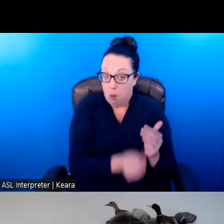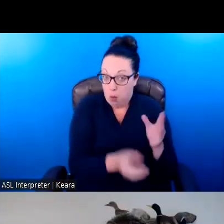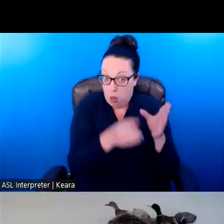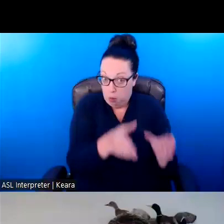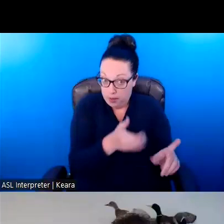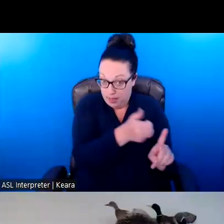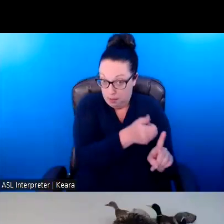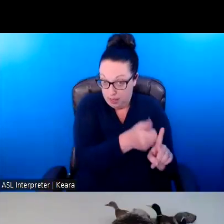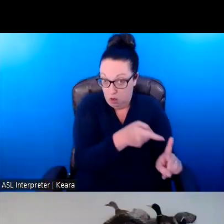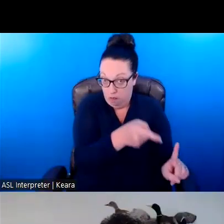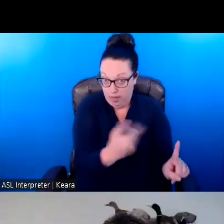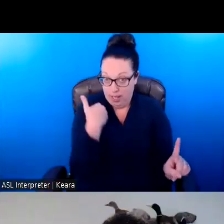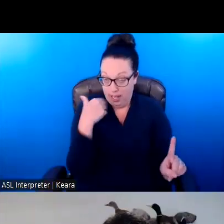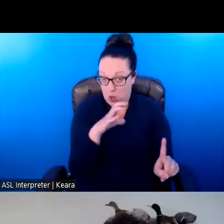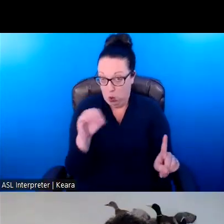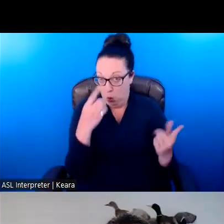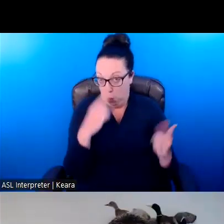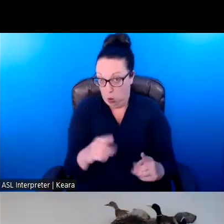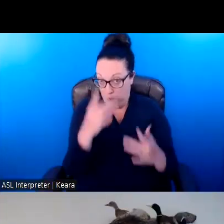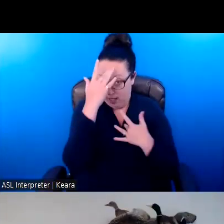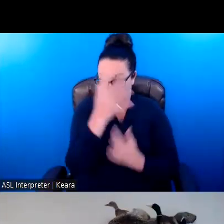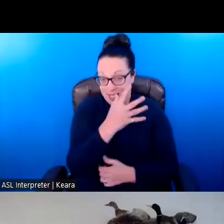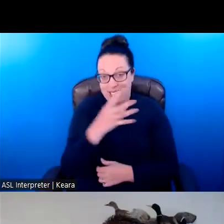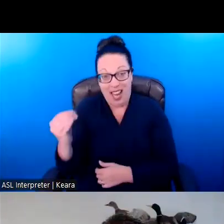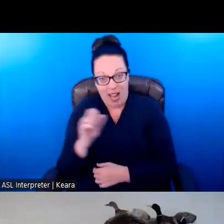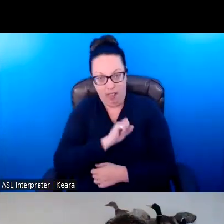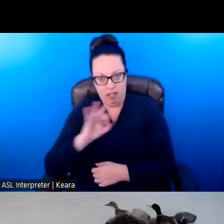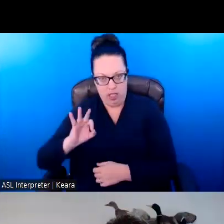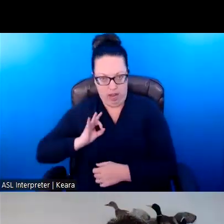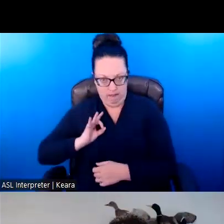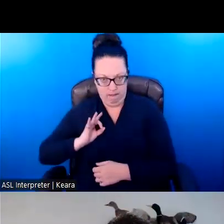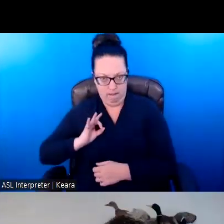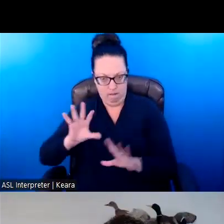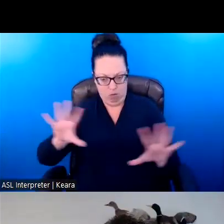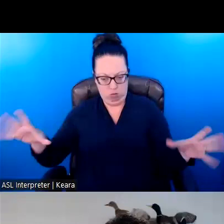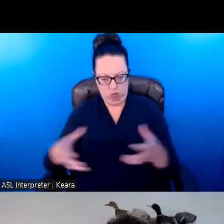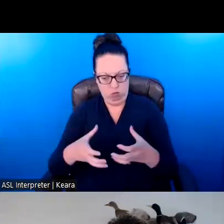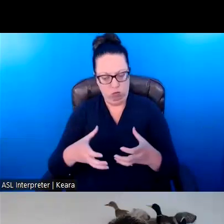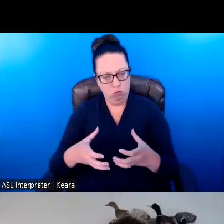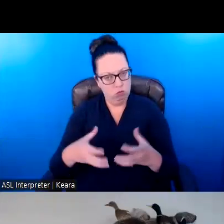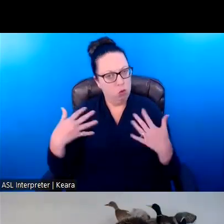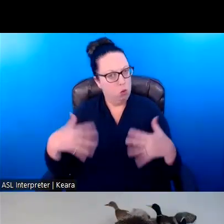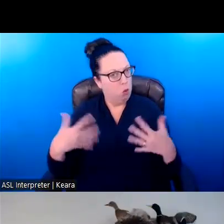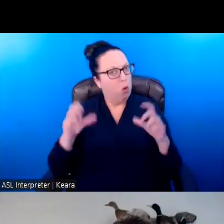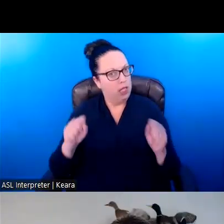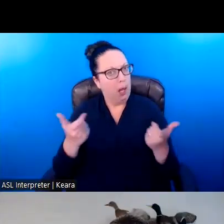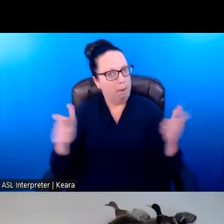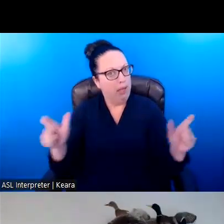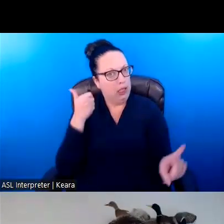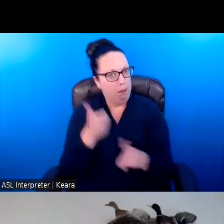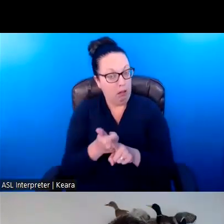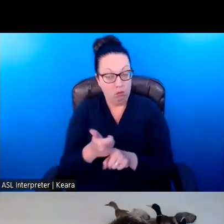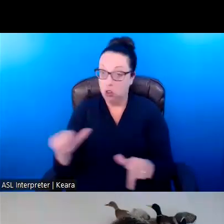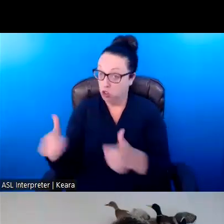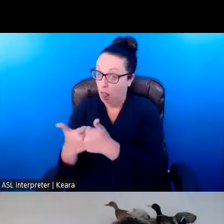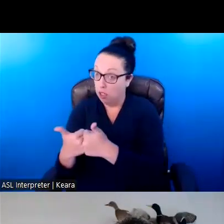co-occurring illness and the staff trying to help them. That can be game changing. It can be really challenging, but sometimes it can be a spark for